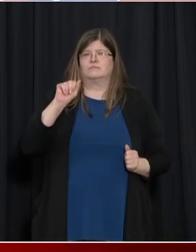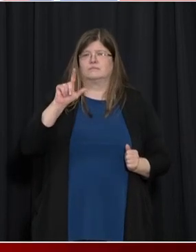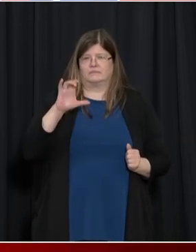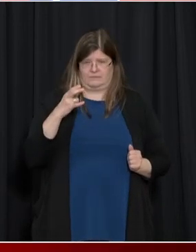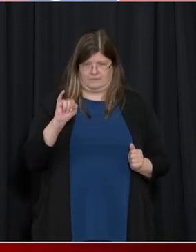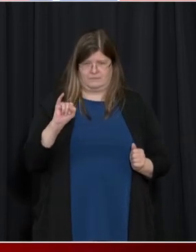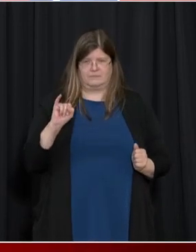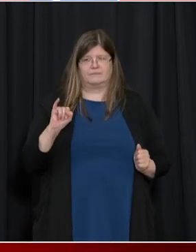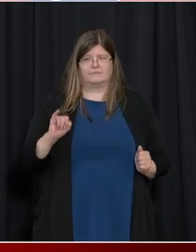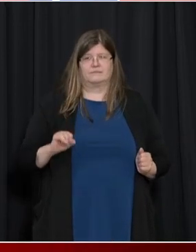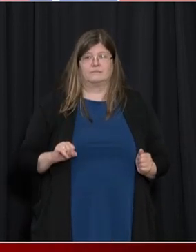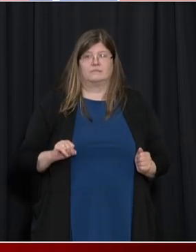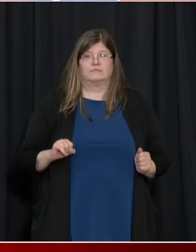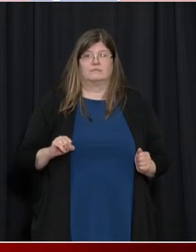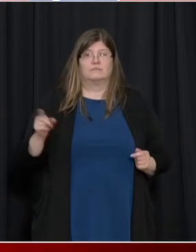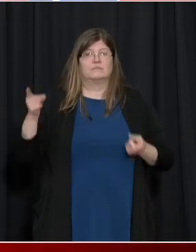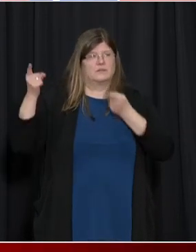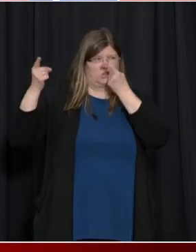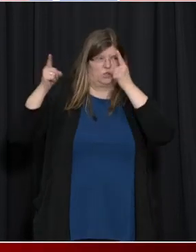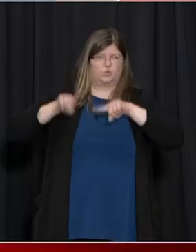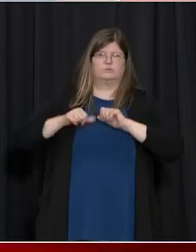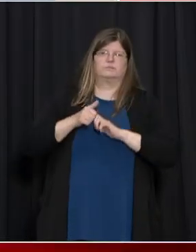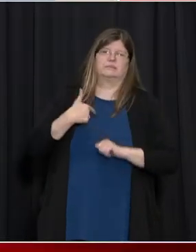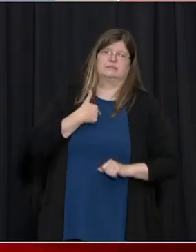from us.